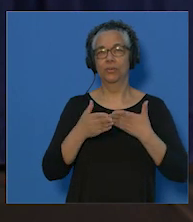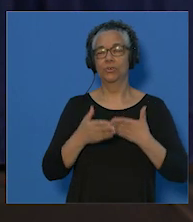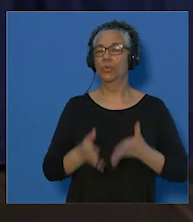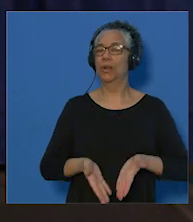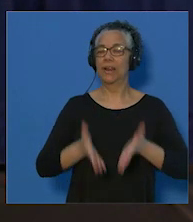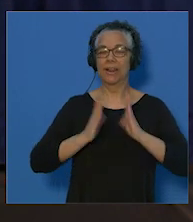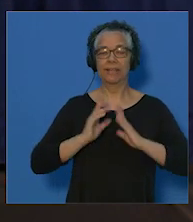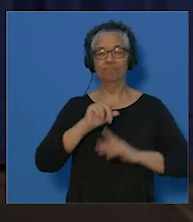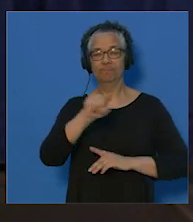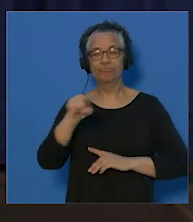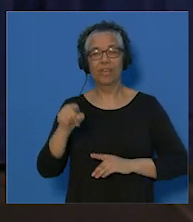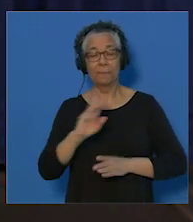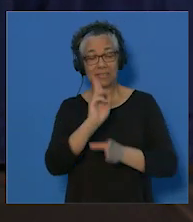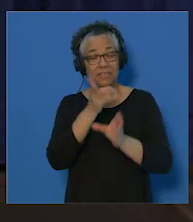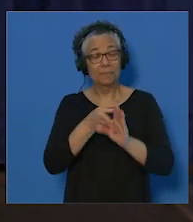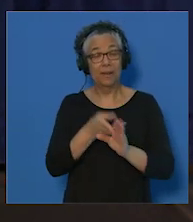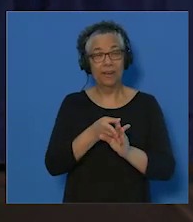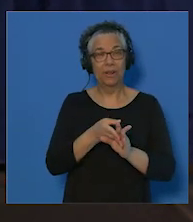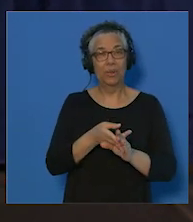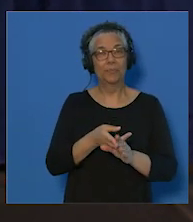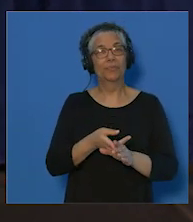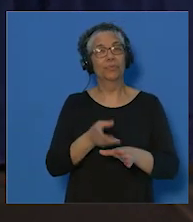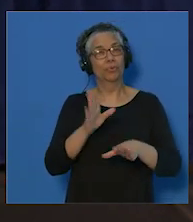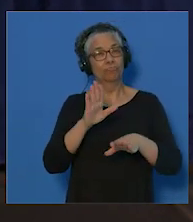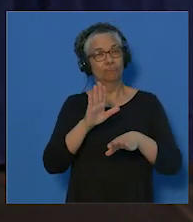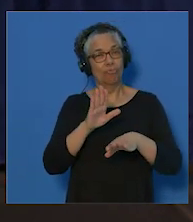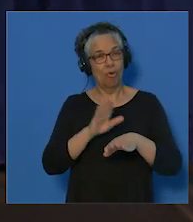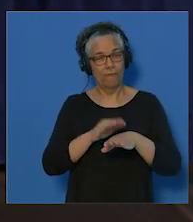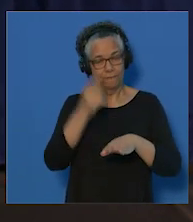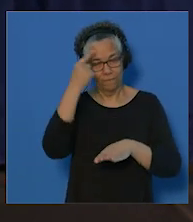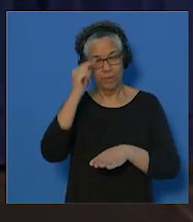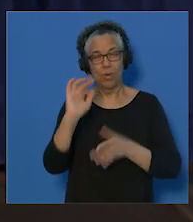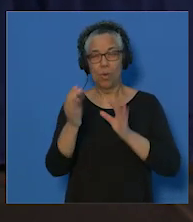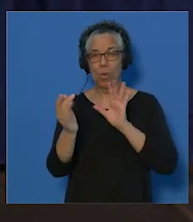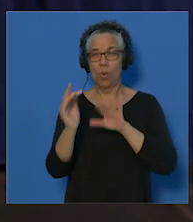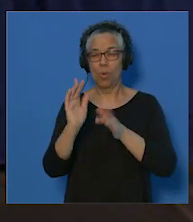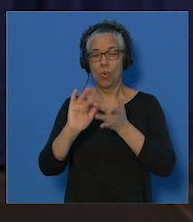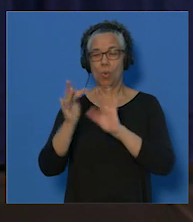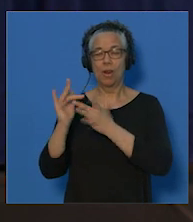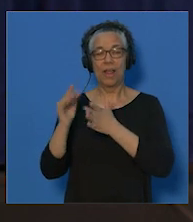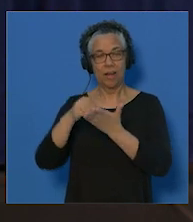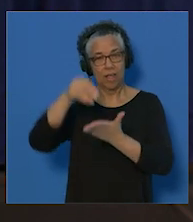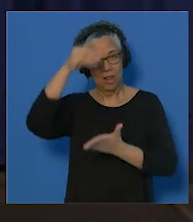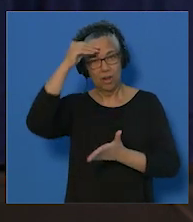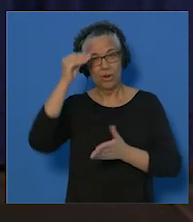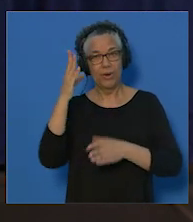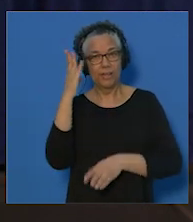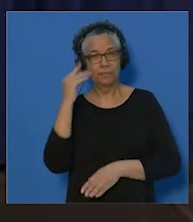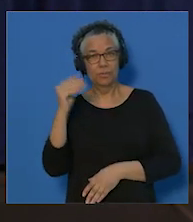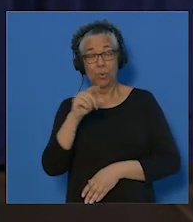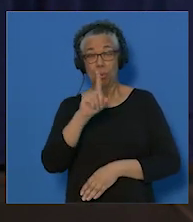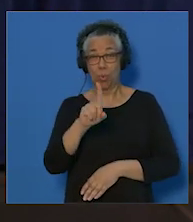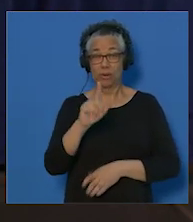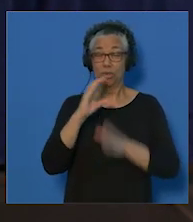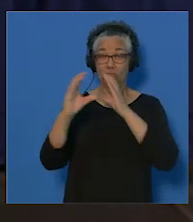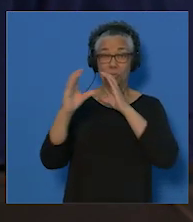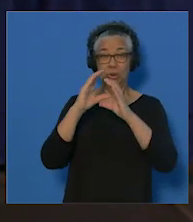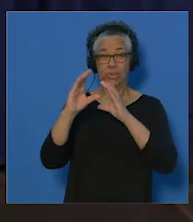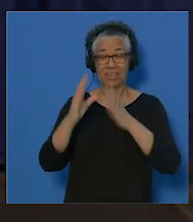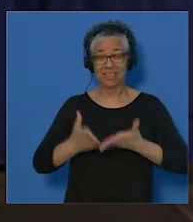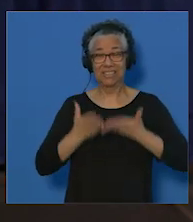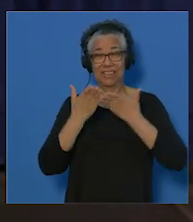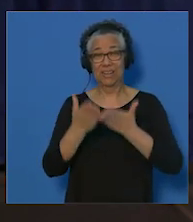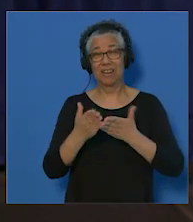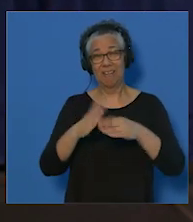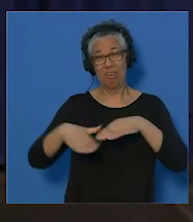school's remote learning program for the remainder of the online learning experience. One Communications Limited has provided over 60 devices for